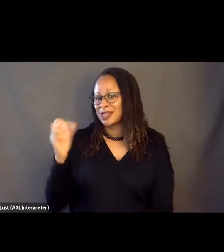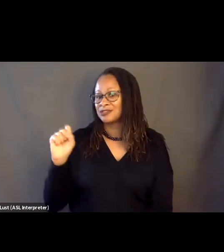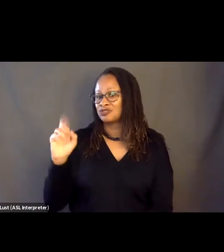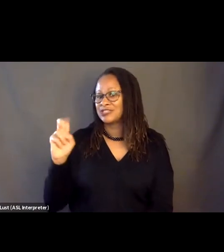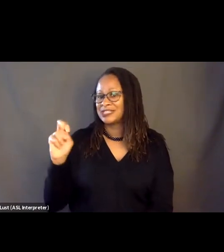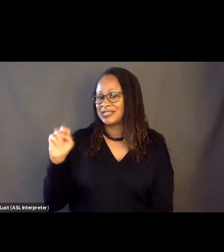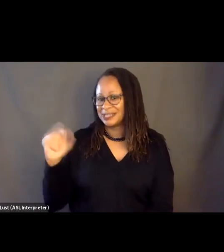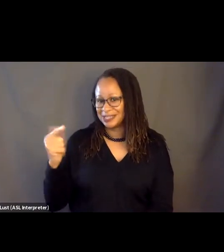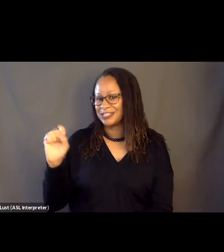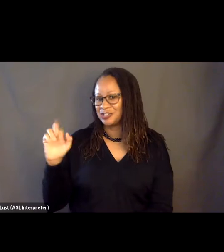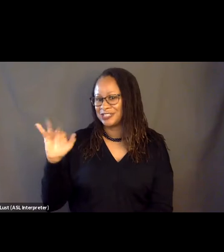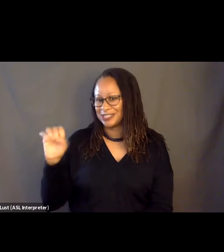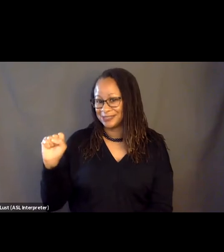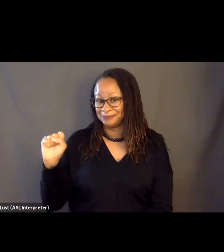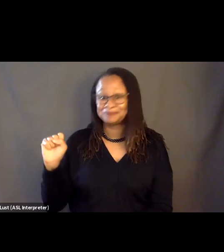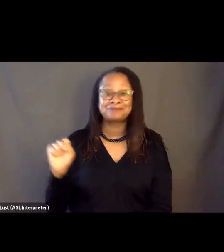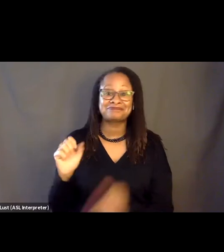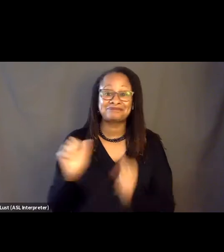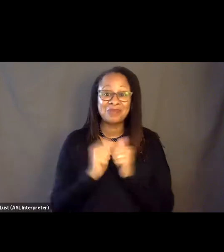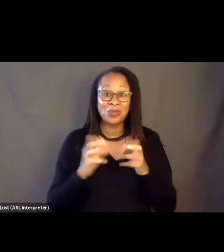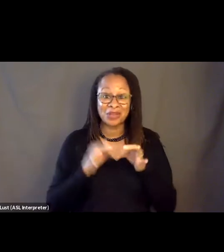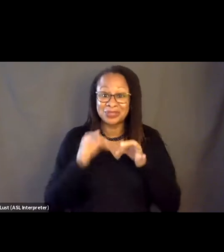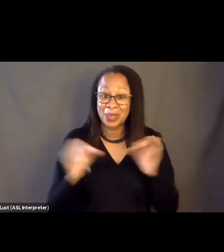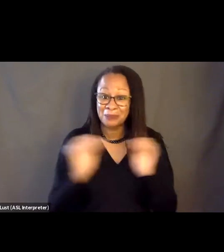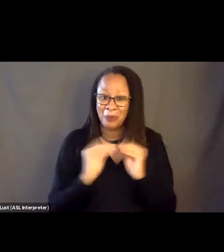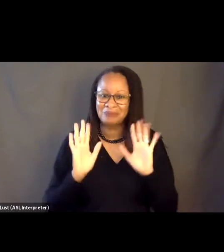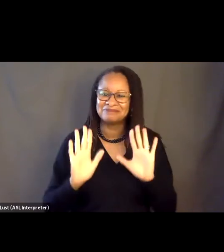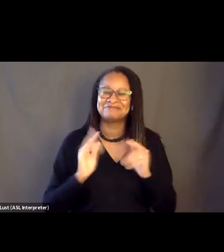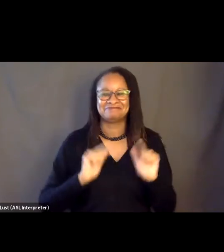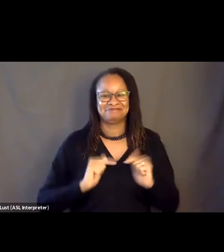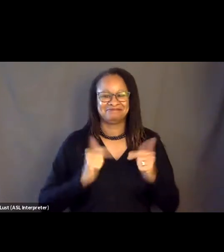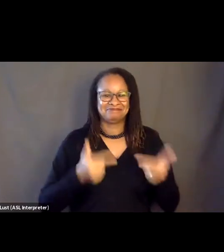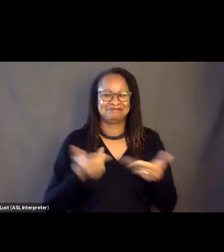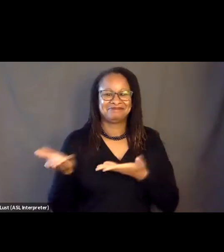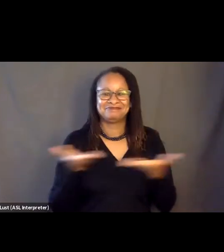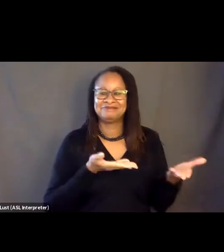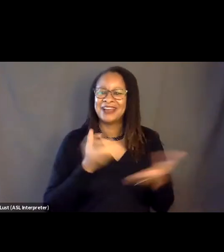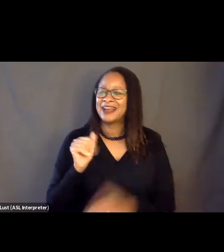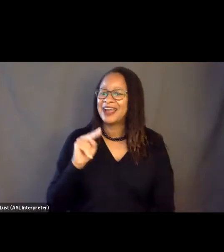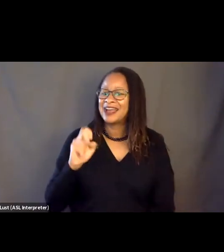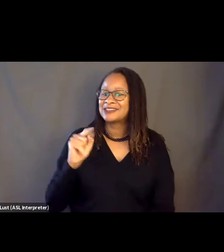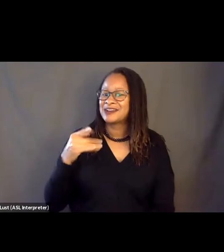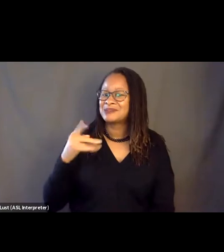documentary.org/screening-series. And without further ado, I'm gonna hand this over to Anne Thompson.